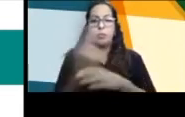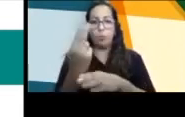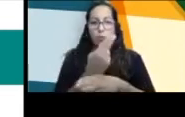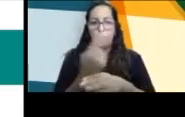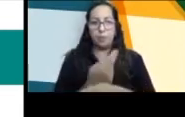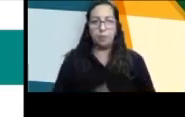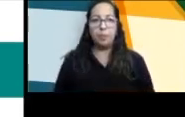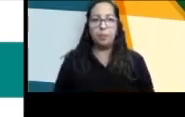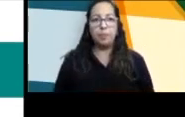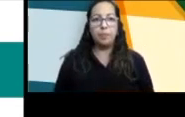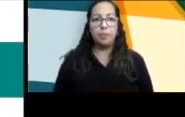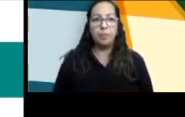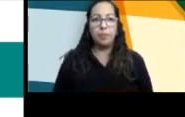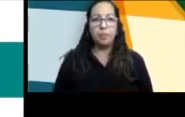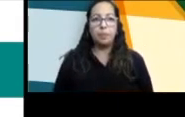use.